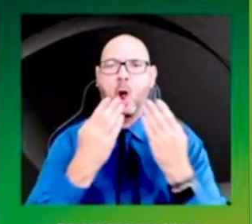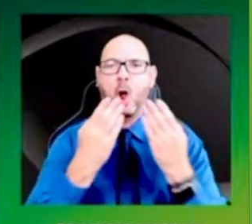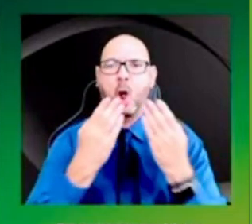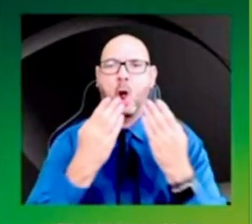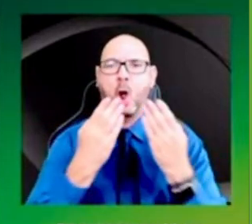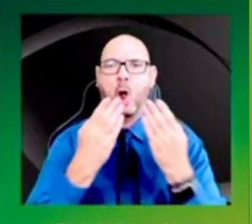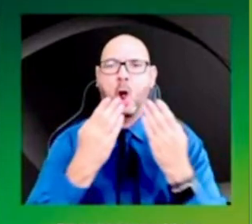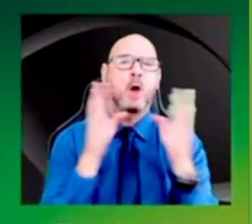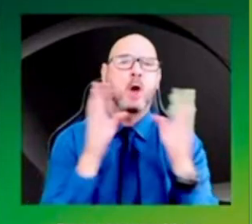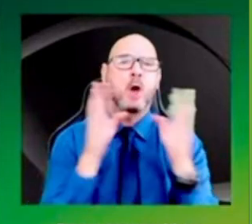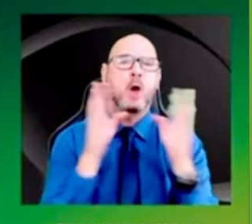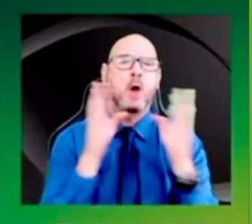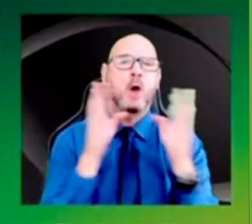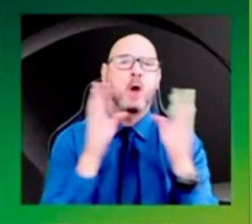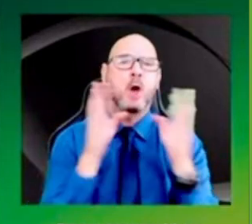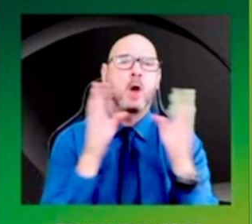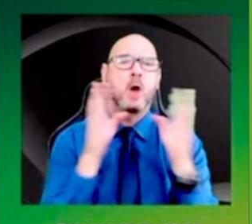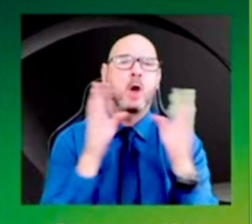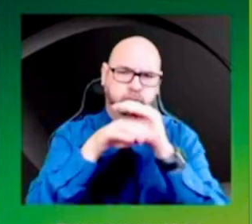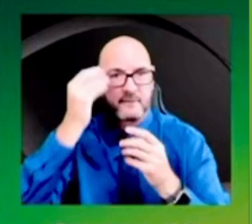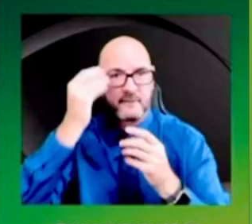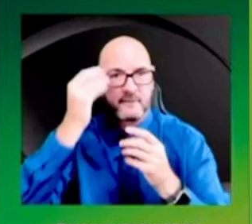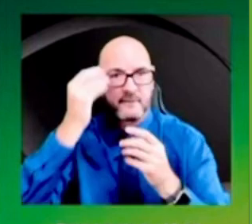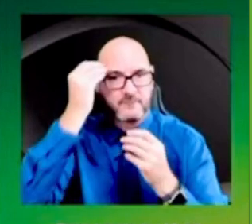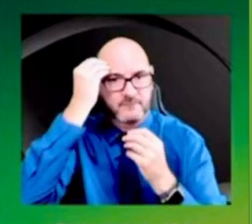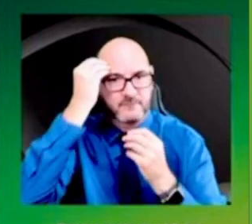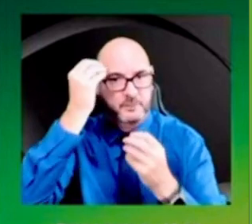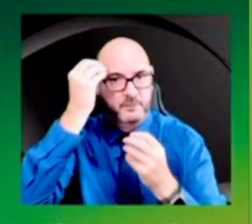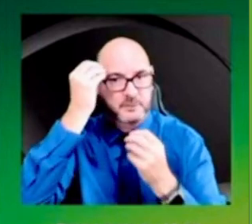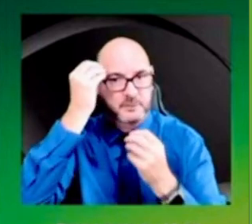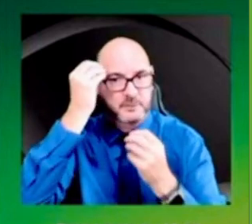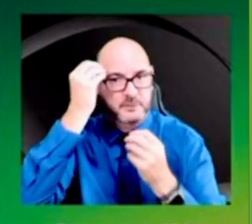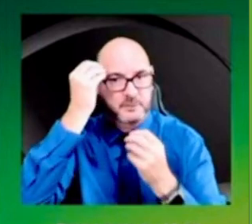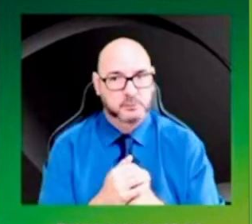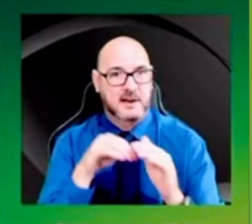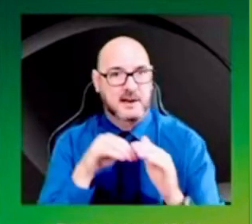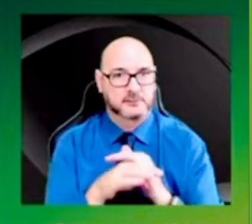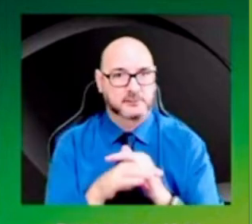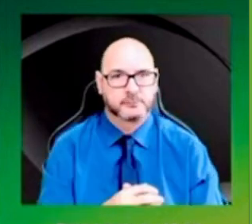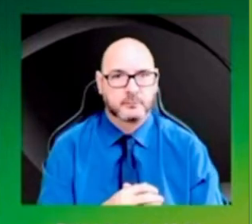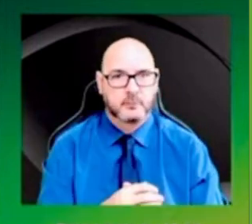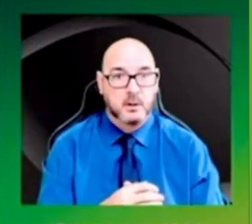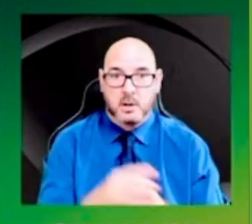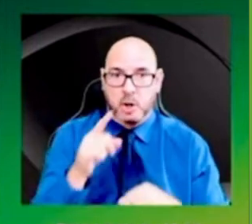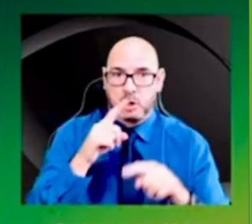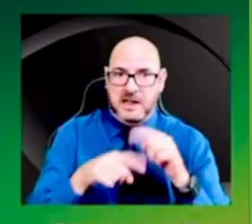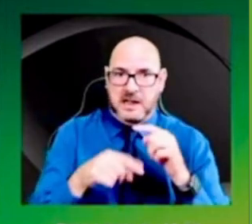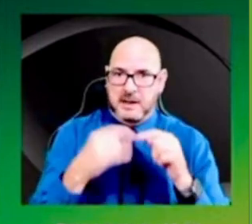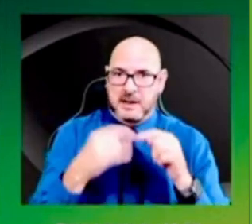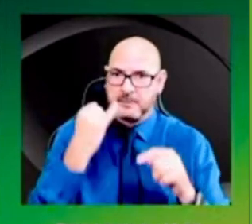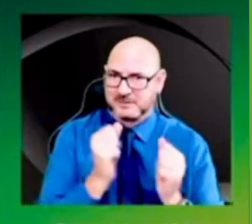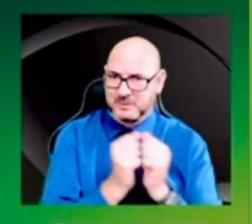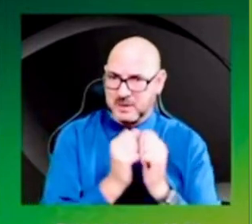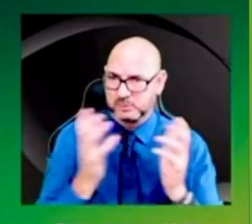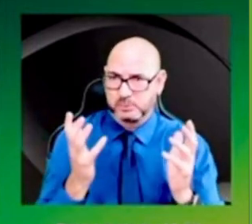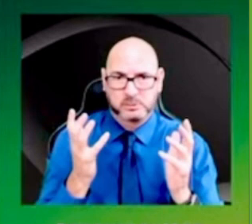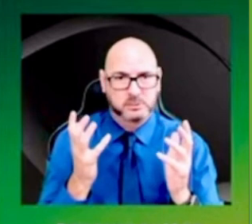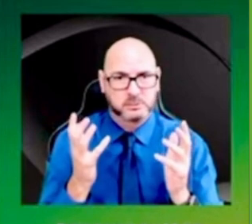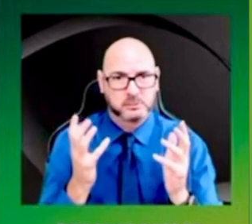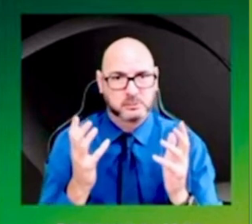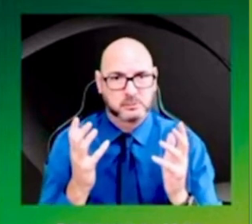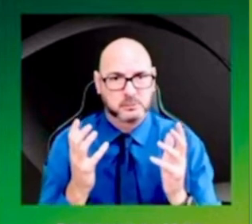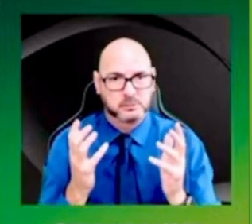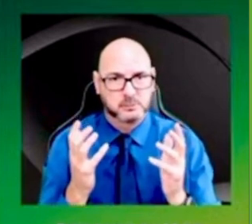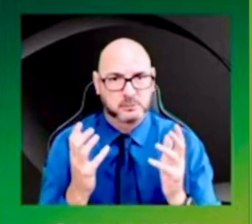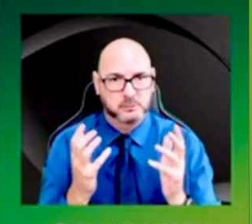access that are unimaginable without it. So this is the work that we are doing together.